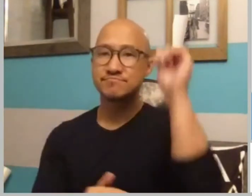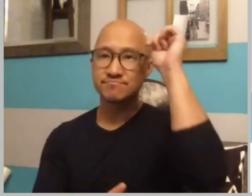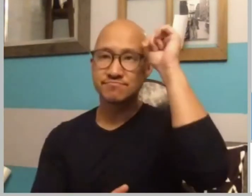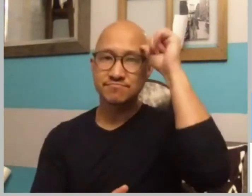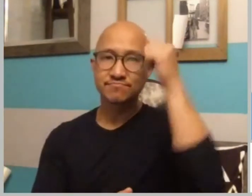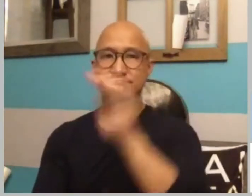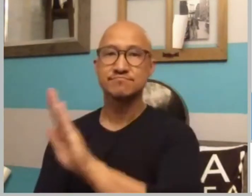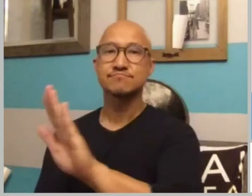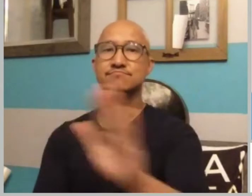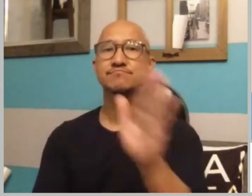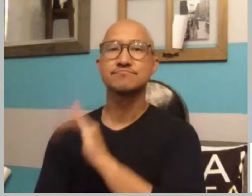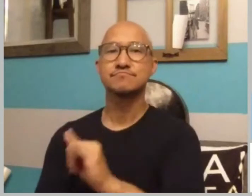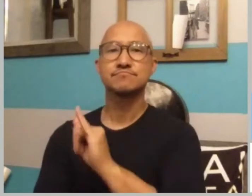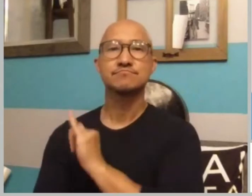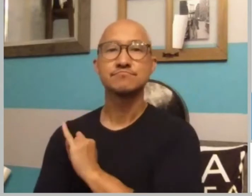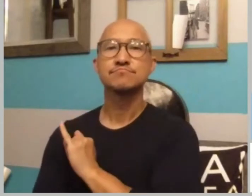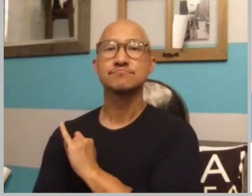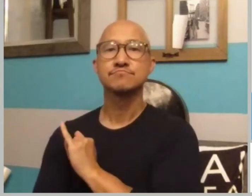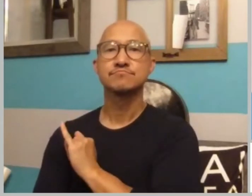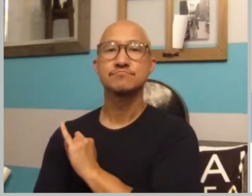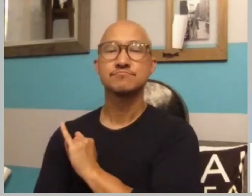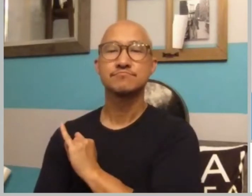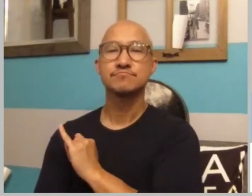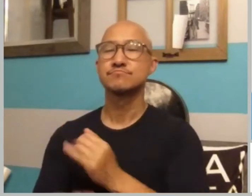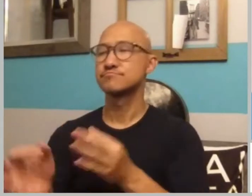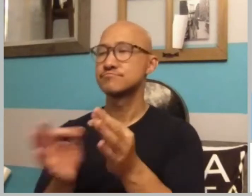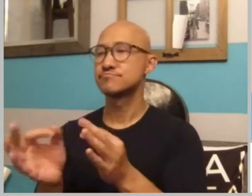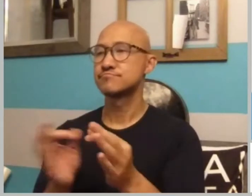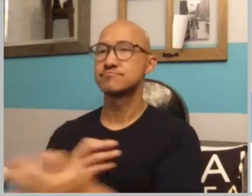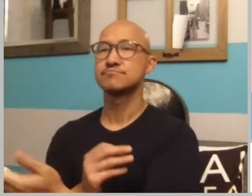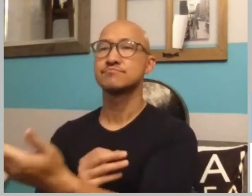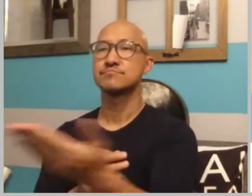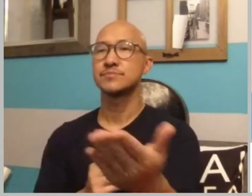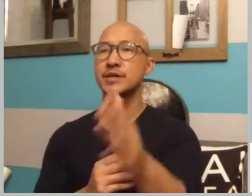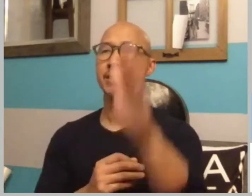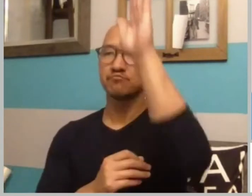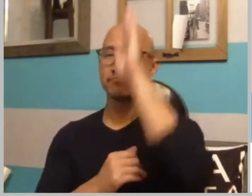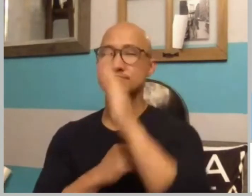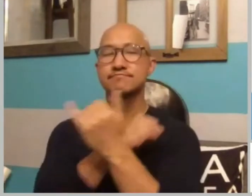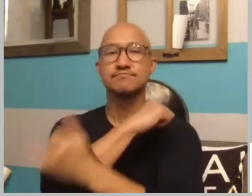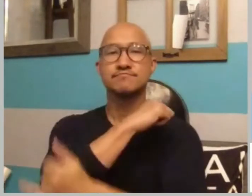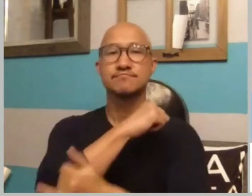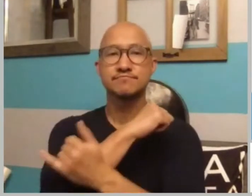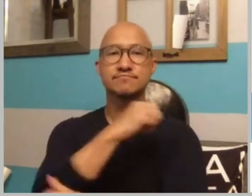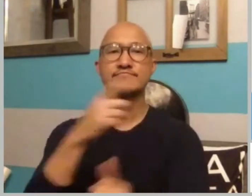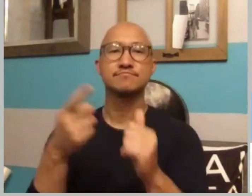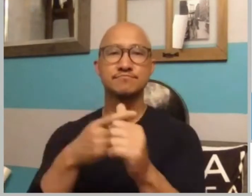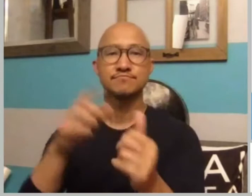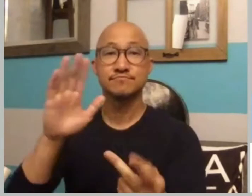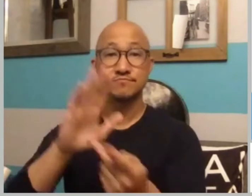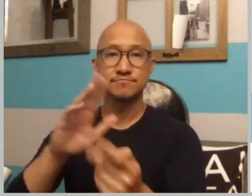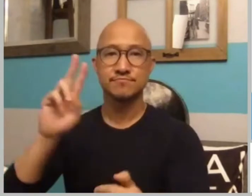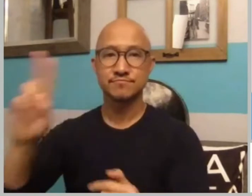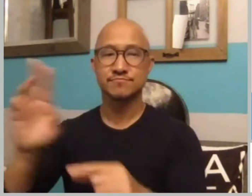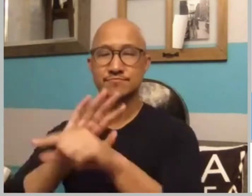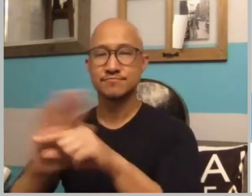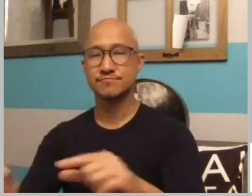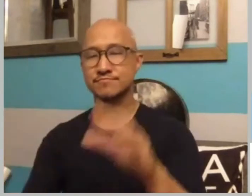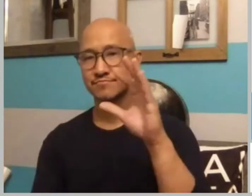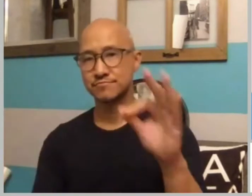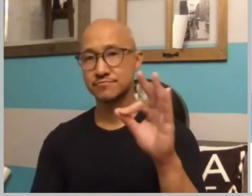had as being God's holy nation, right? So in 1 Peter chapter 2, verses 9, it speaks about you being a